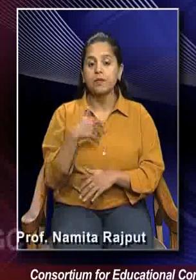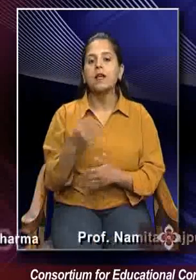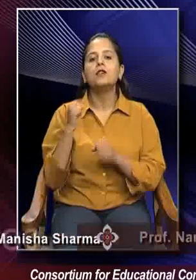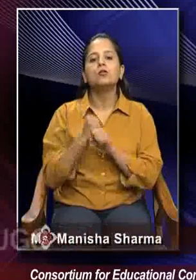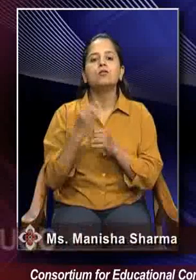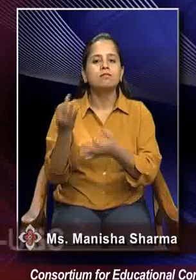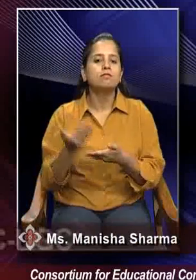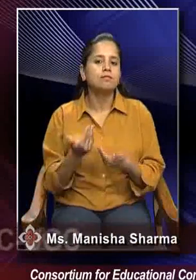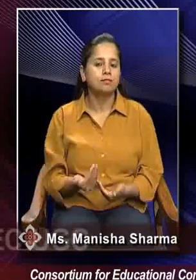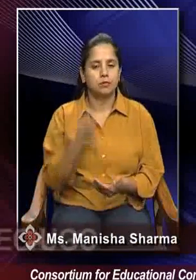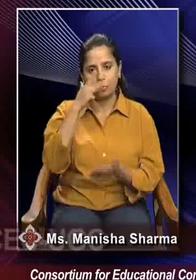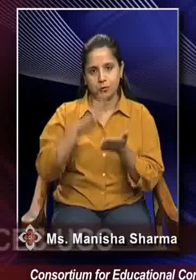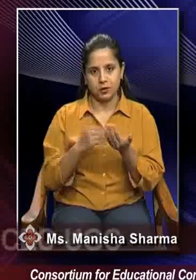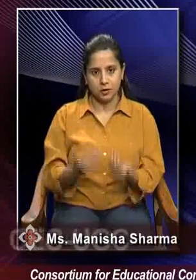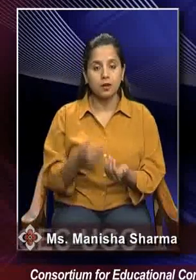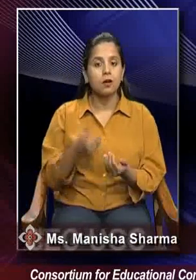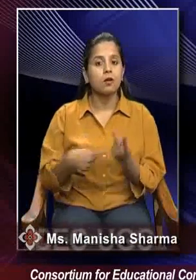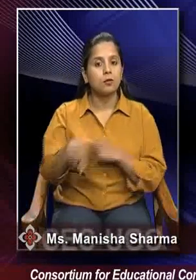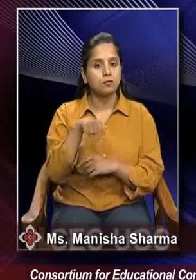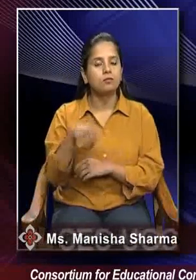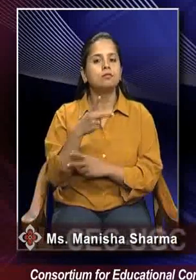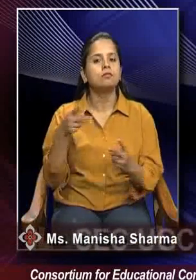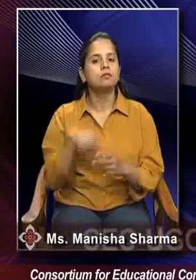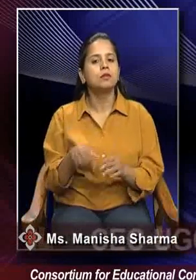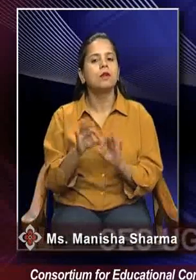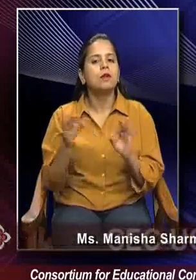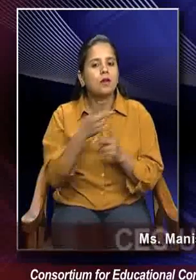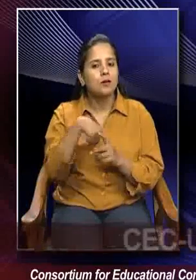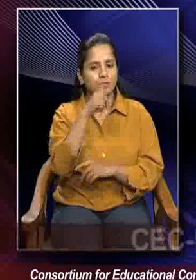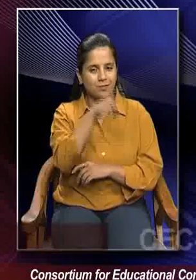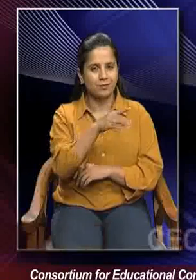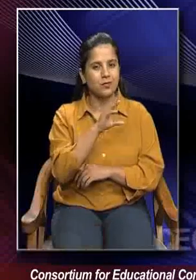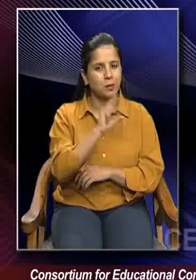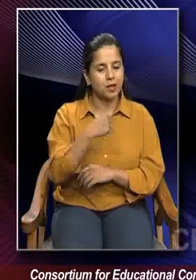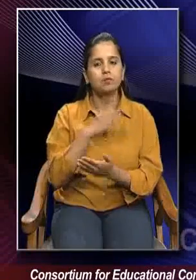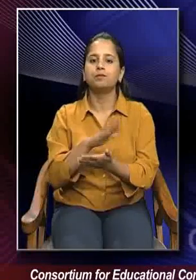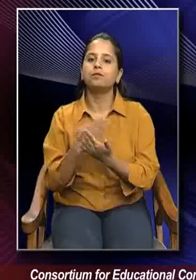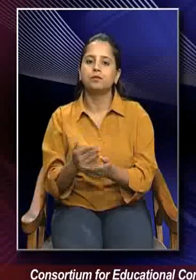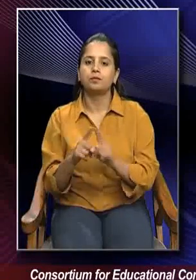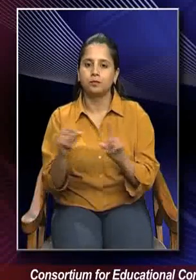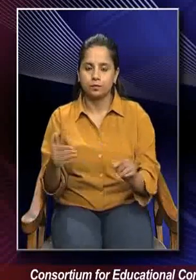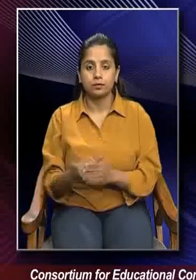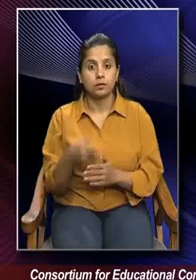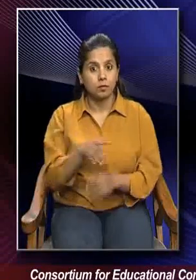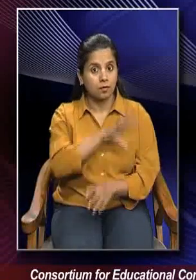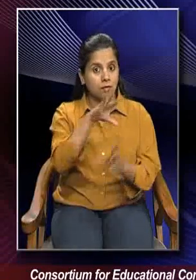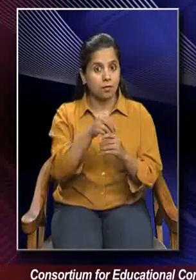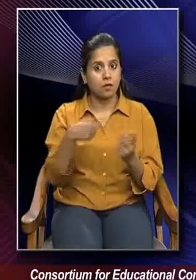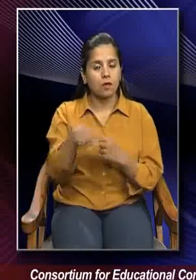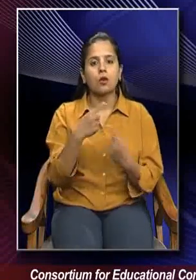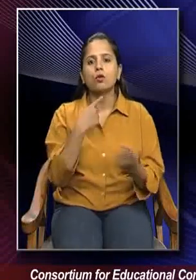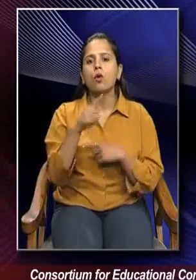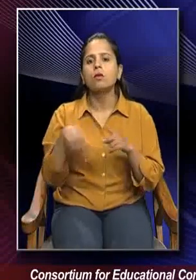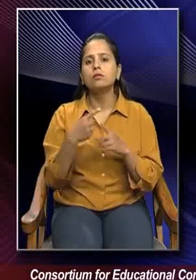guest Manisha Sharma, who will be taking care of this special segment. In this part, we will be talking